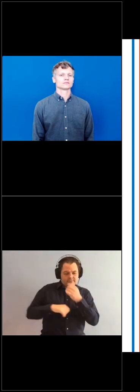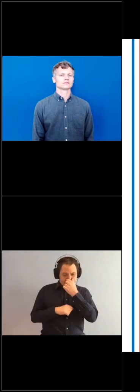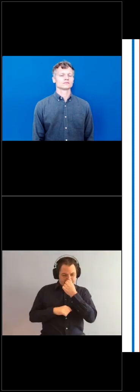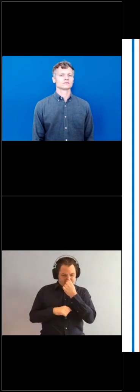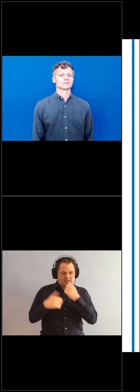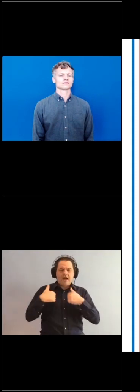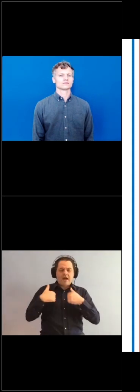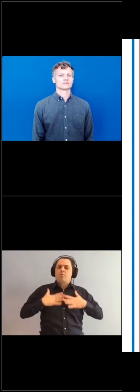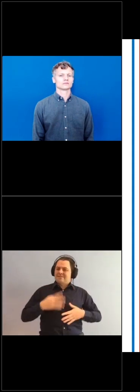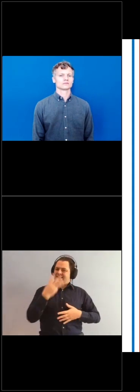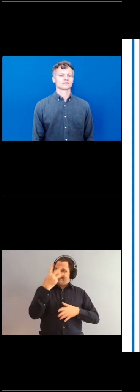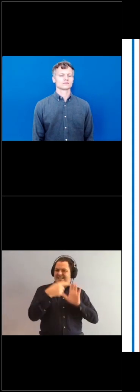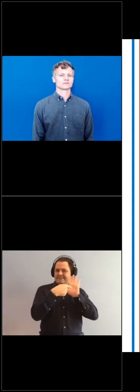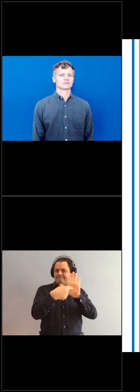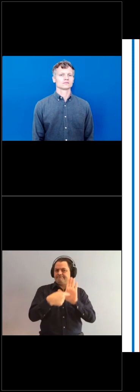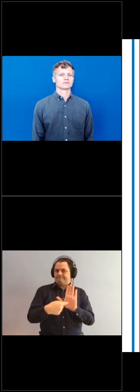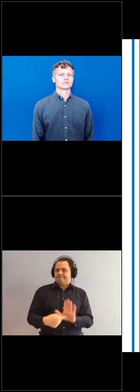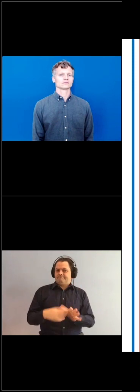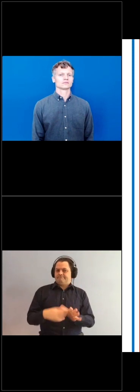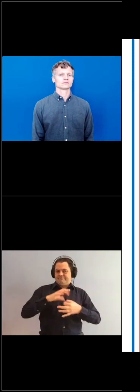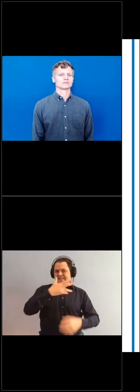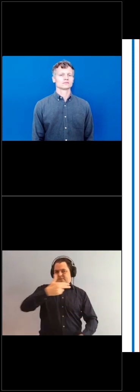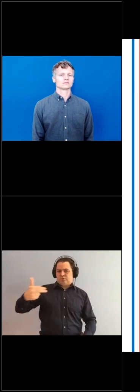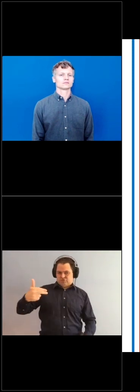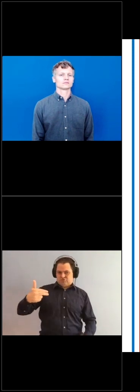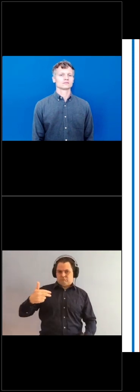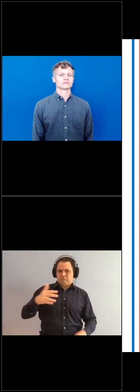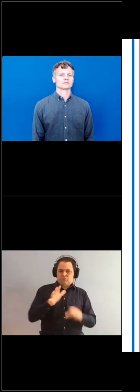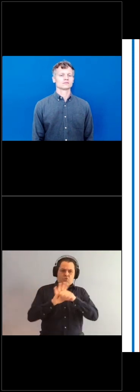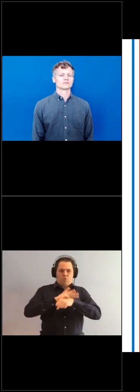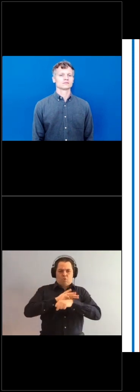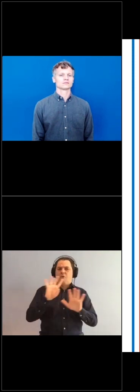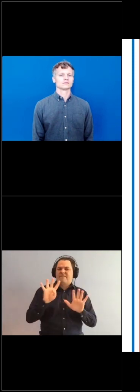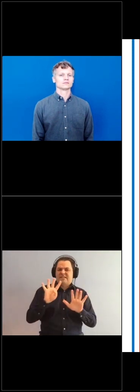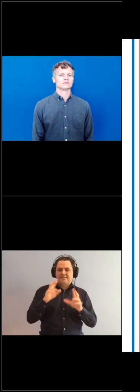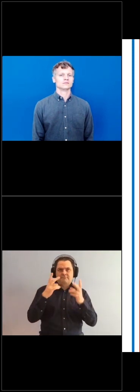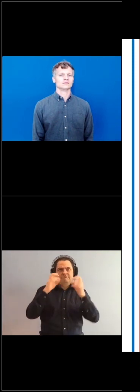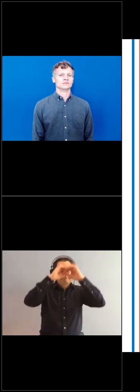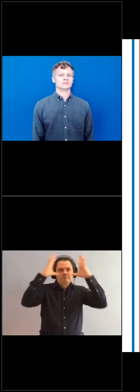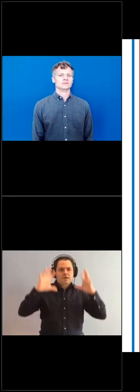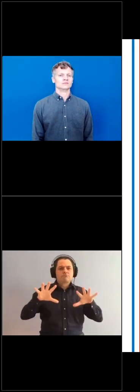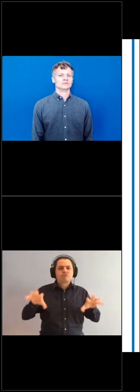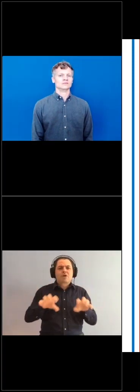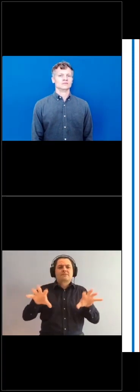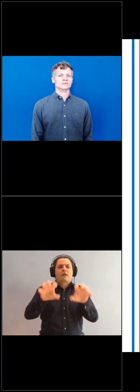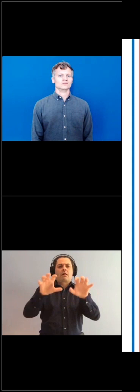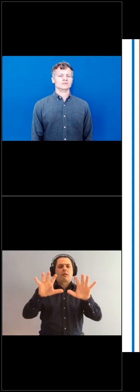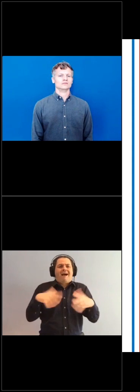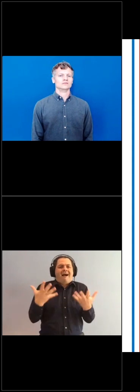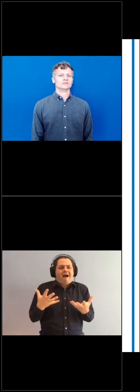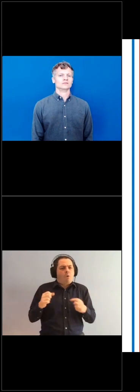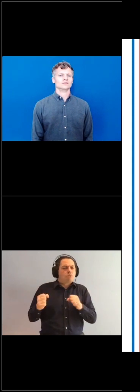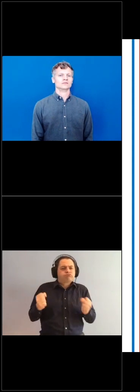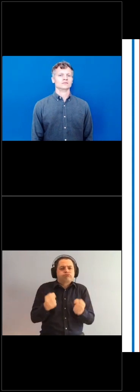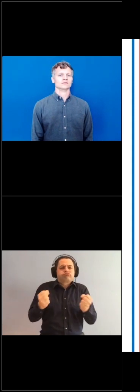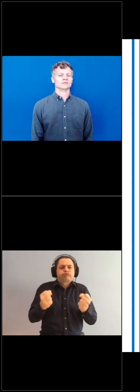in Indonesia regarding the COVID, just to practically illustrate. The example